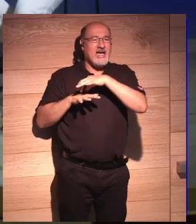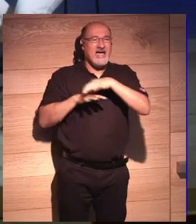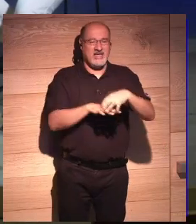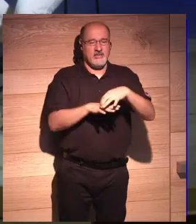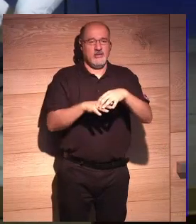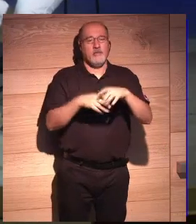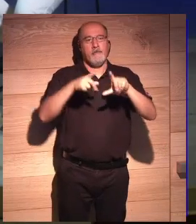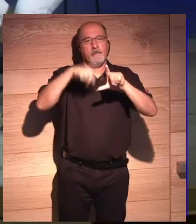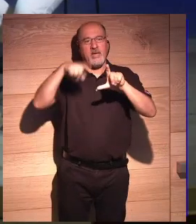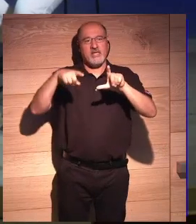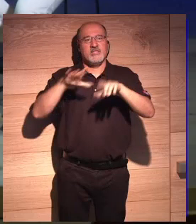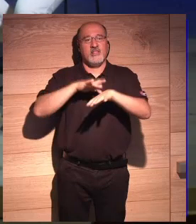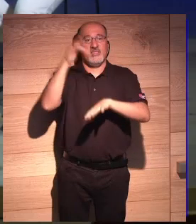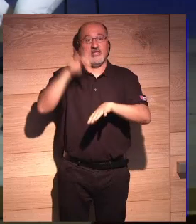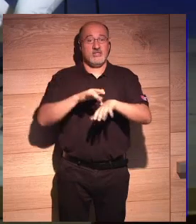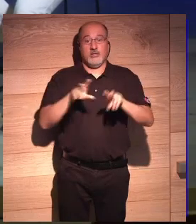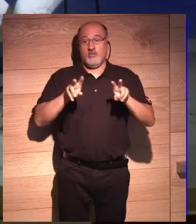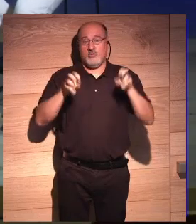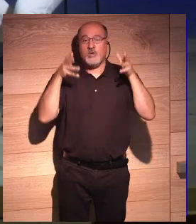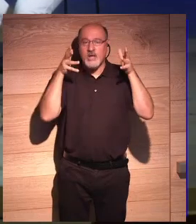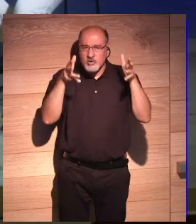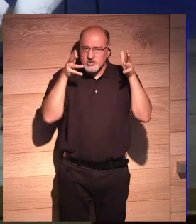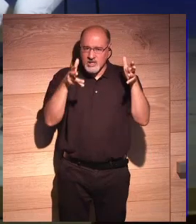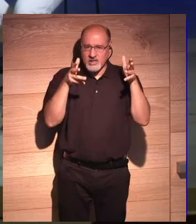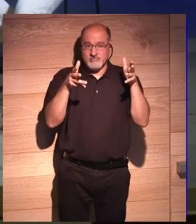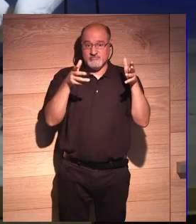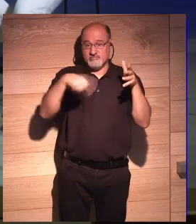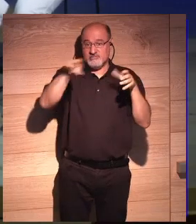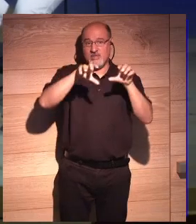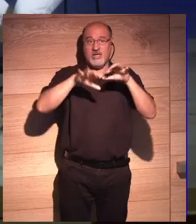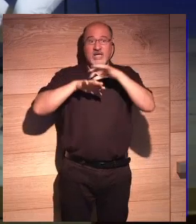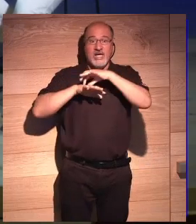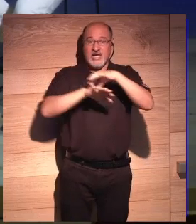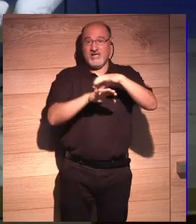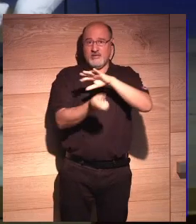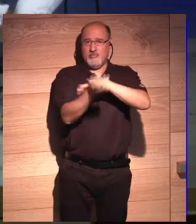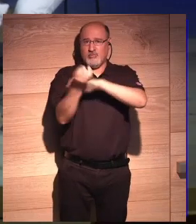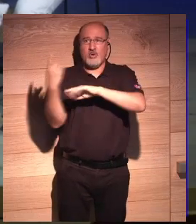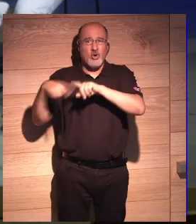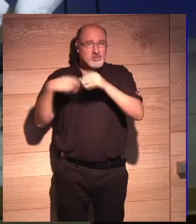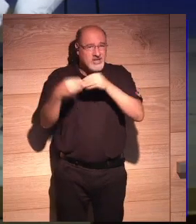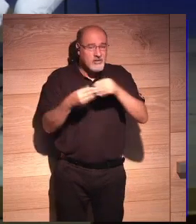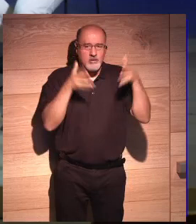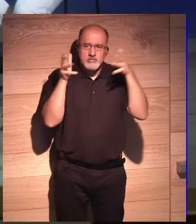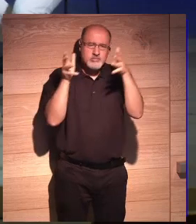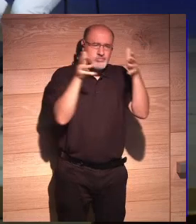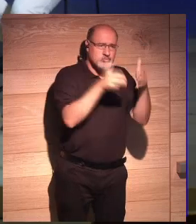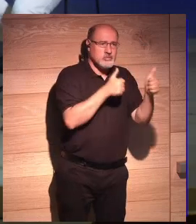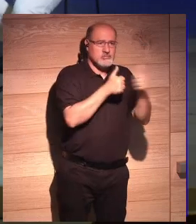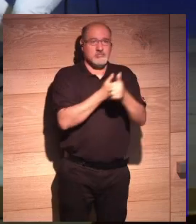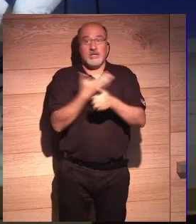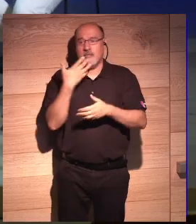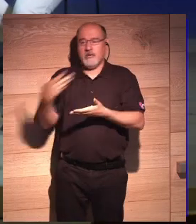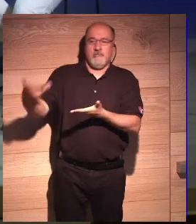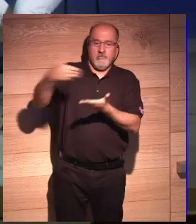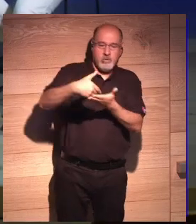6 or 7 years ago, as we came from the digital marketing agency, the normal thing was to give advice to the agencies that were starting to develop different